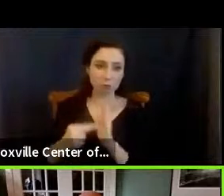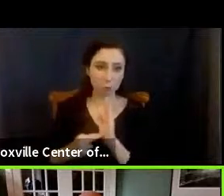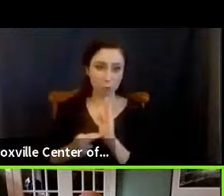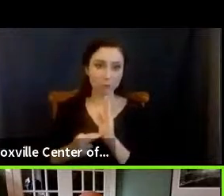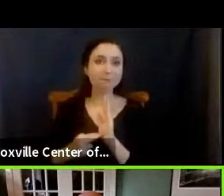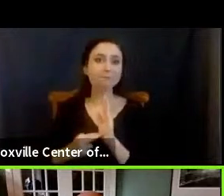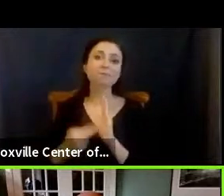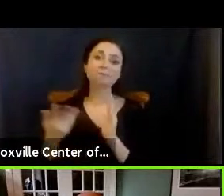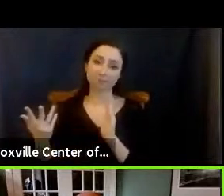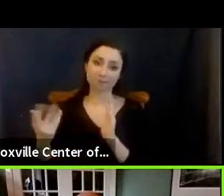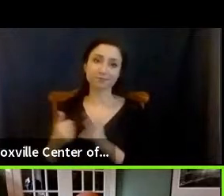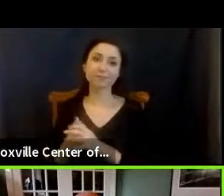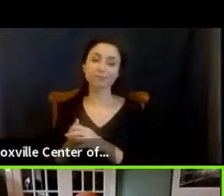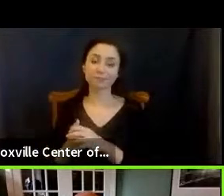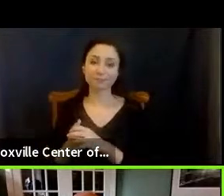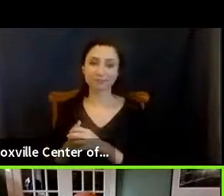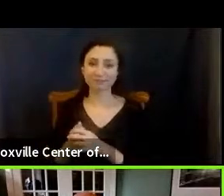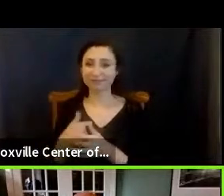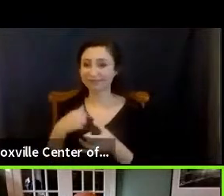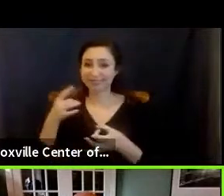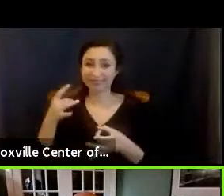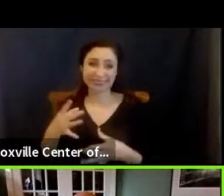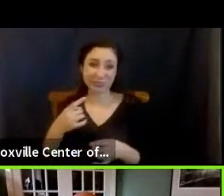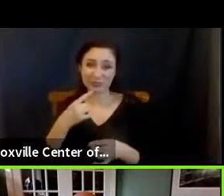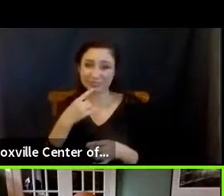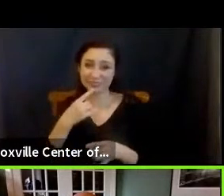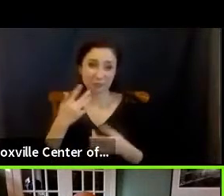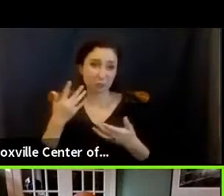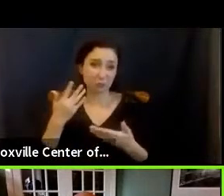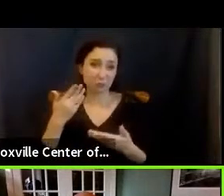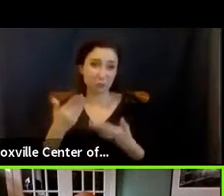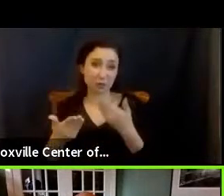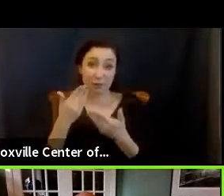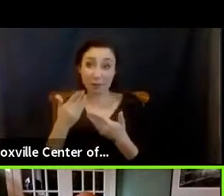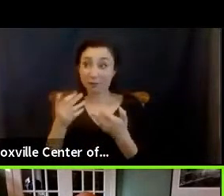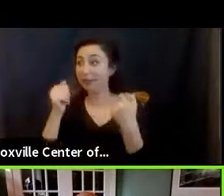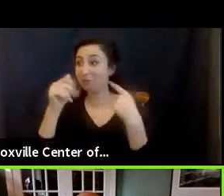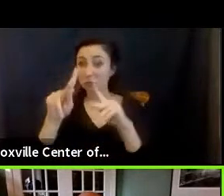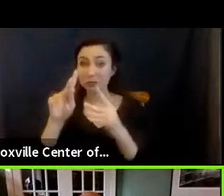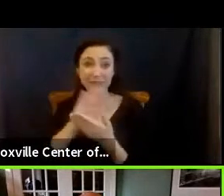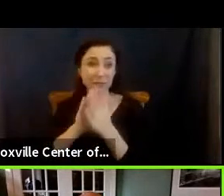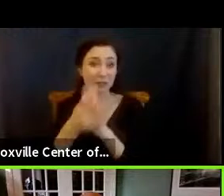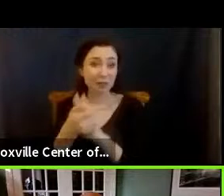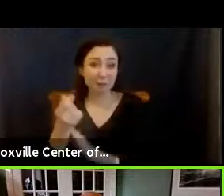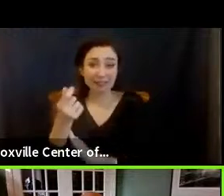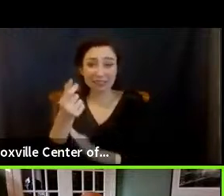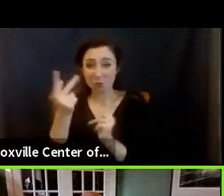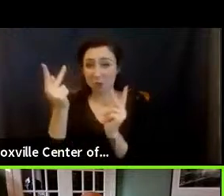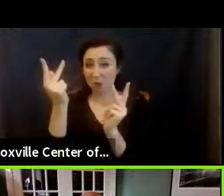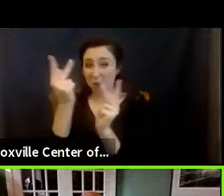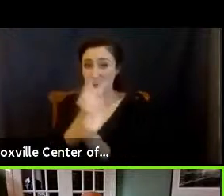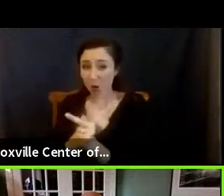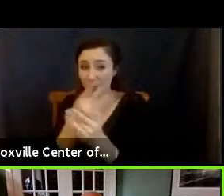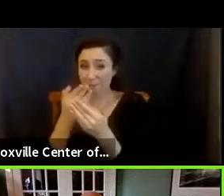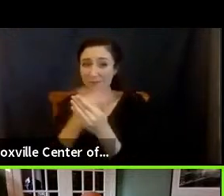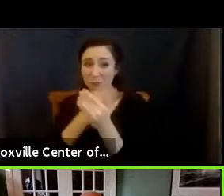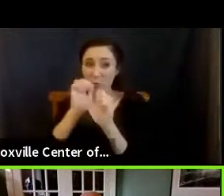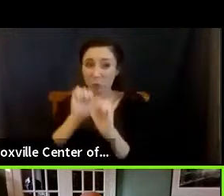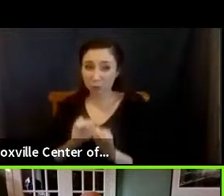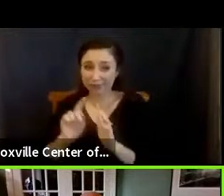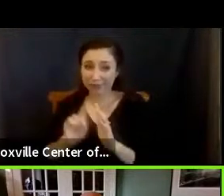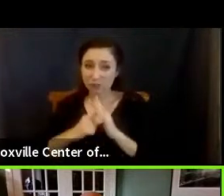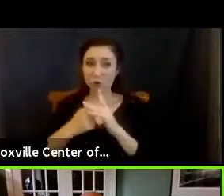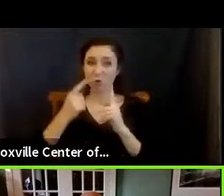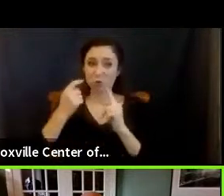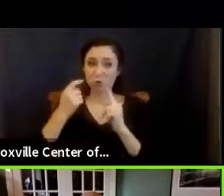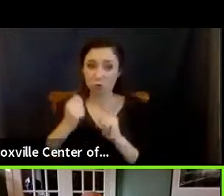I hate to say we may have to let things get just a little bit worse before we can get things better in that regard in